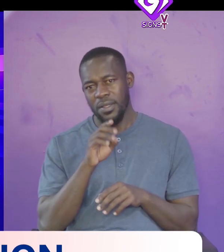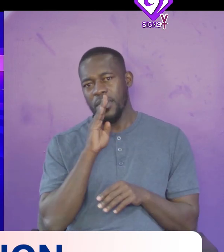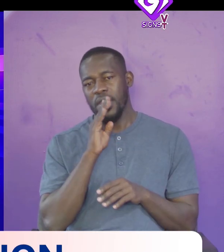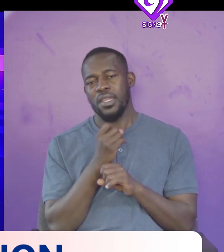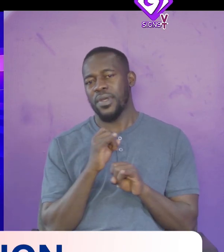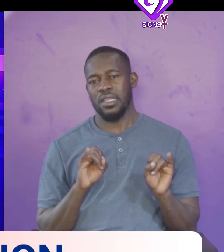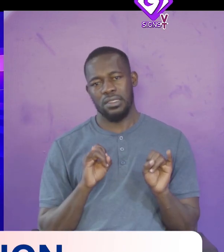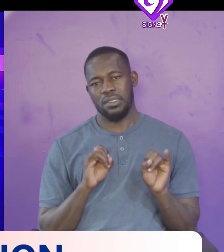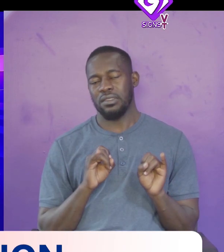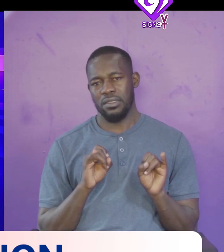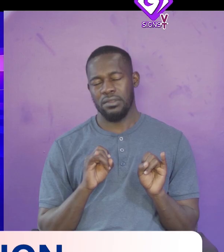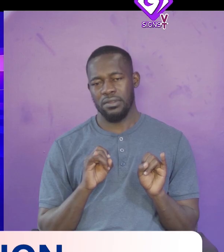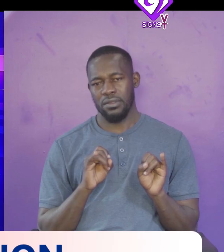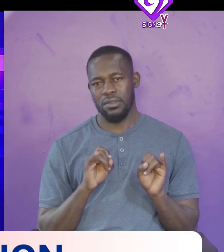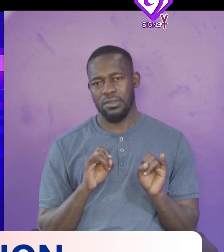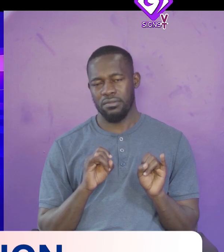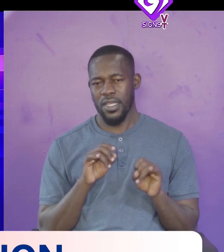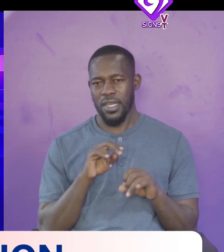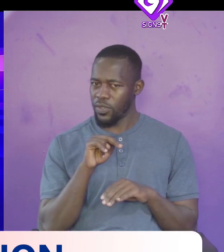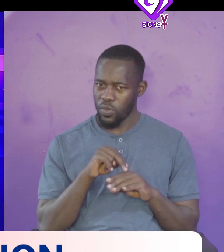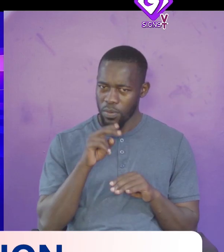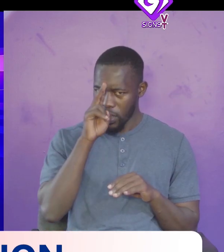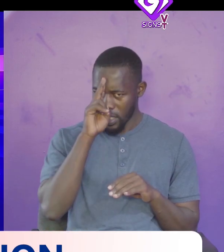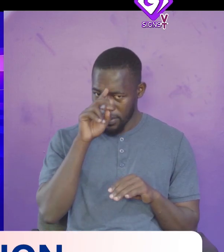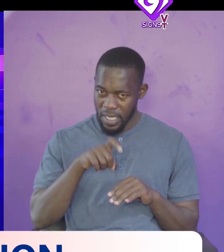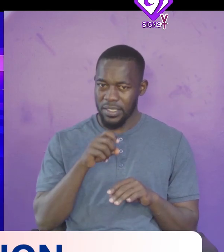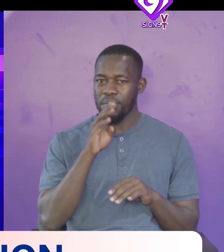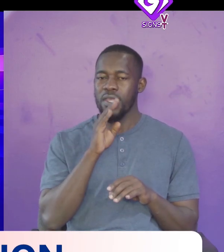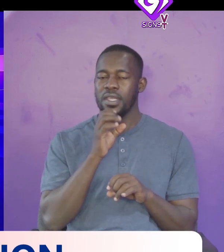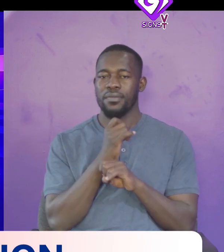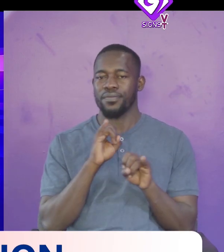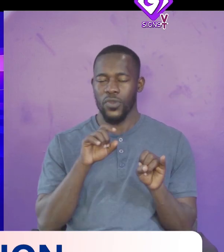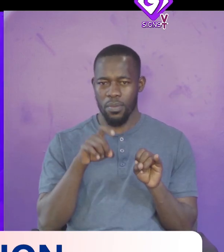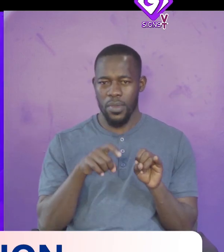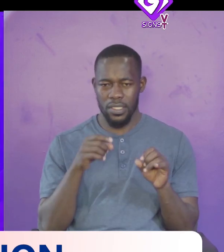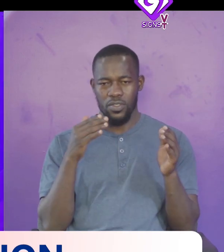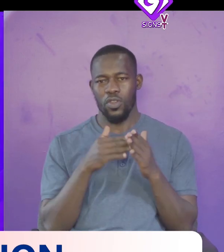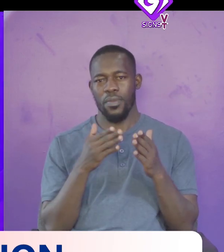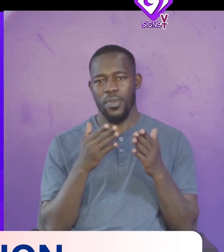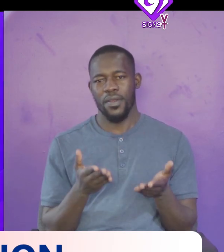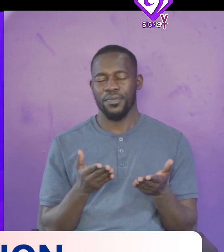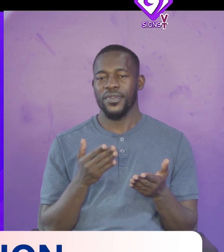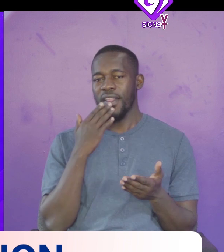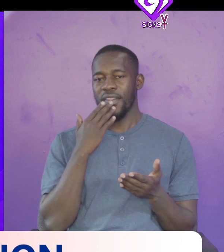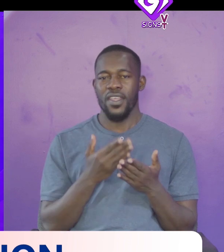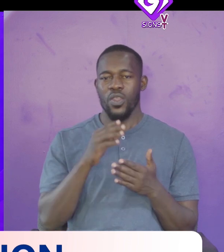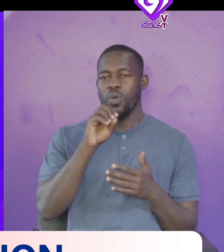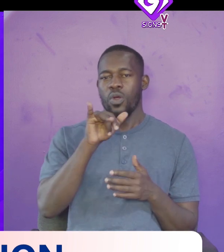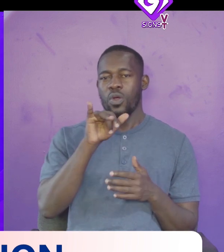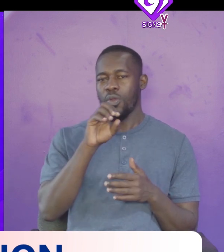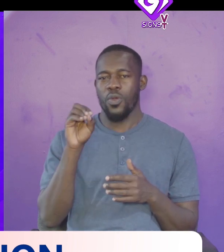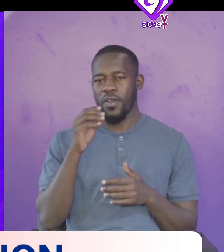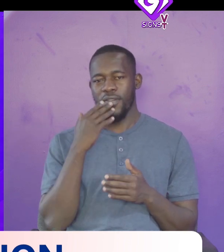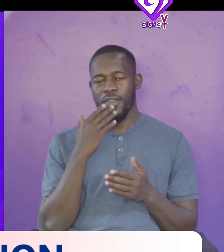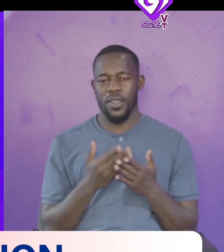stop it. It is one of the commissions. So we are going to make it independent. We have to stop it there. Nicholas, thank you. Thank you,